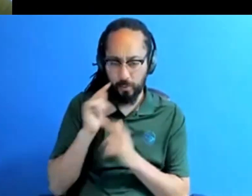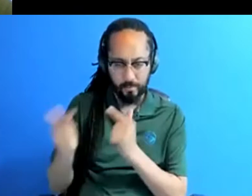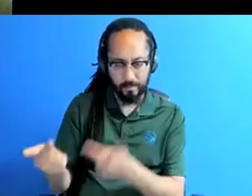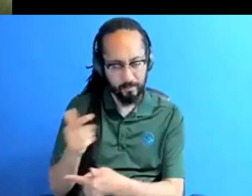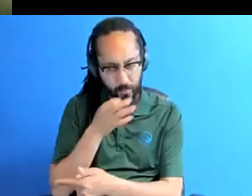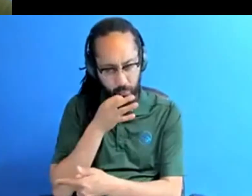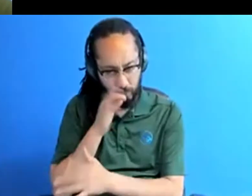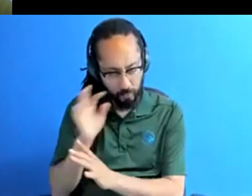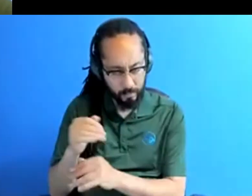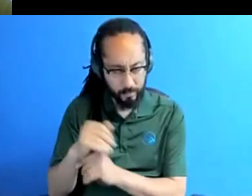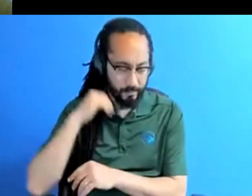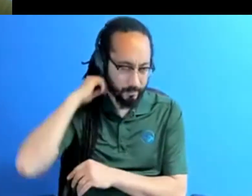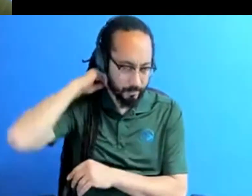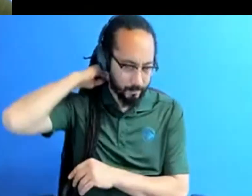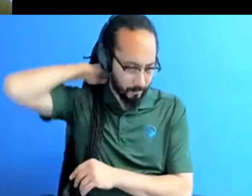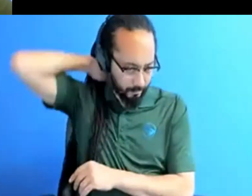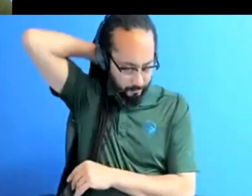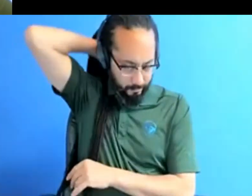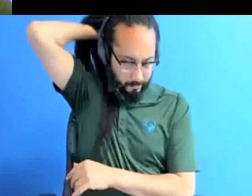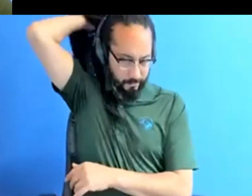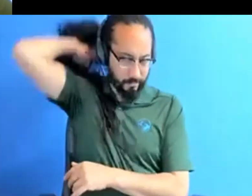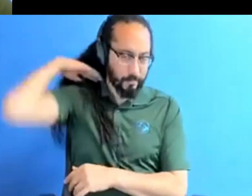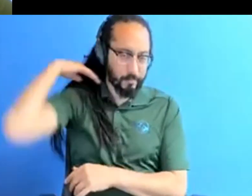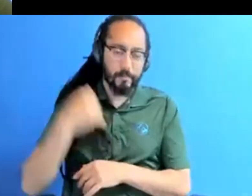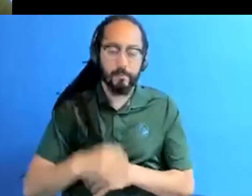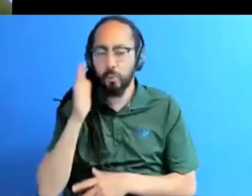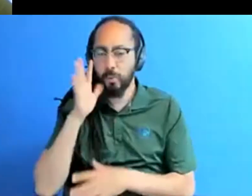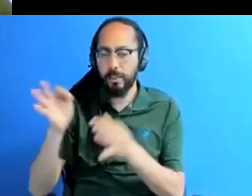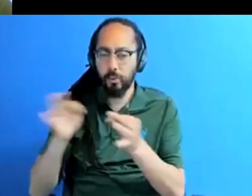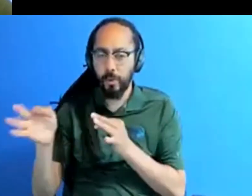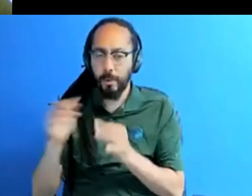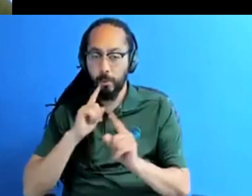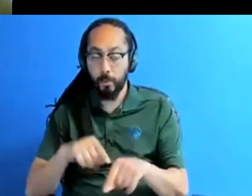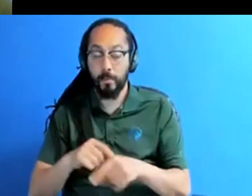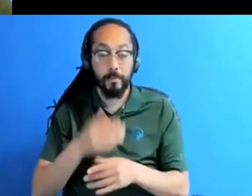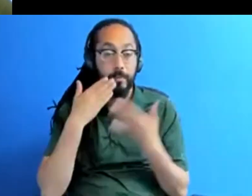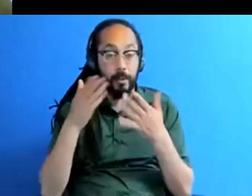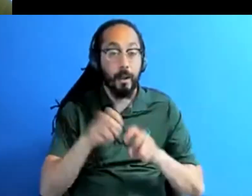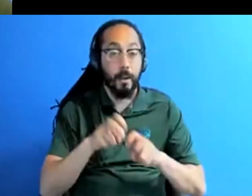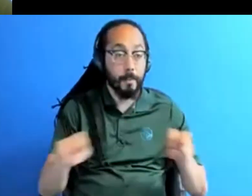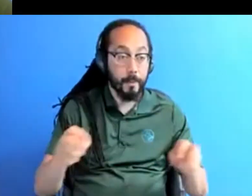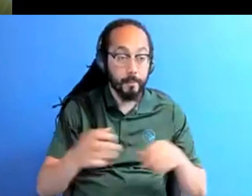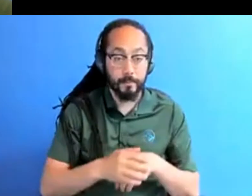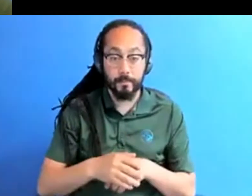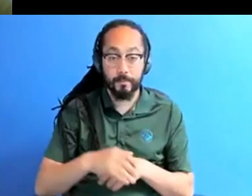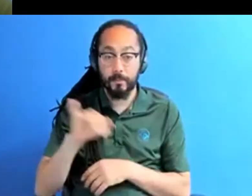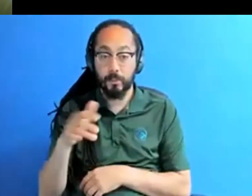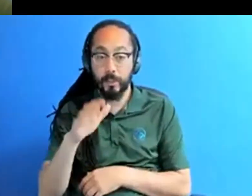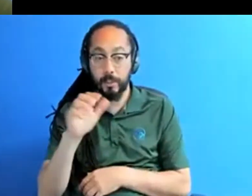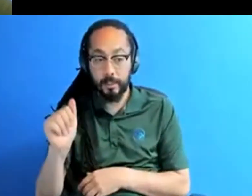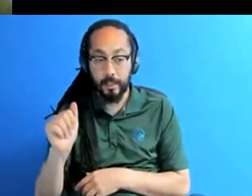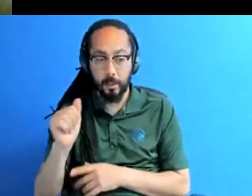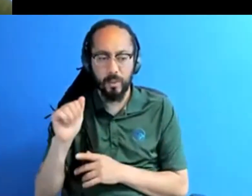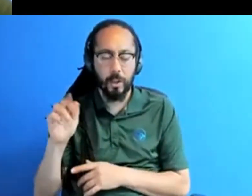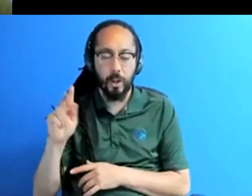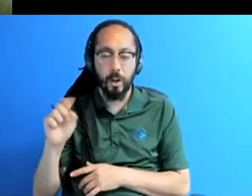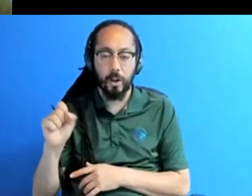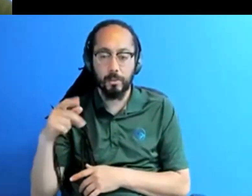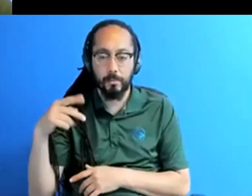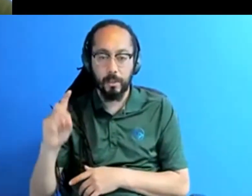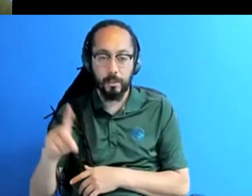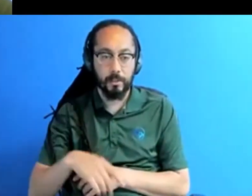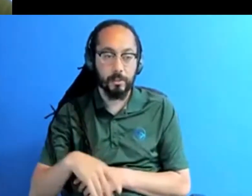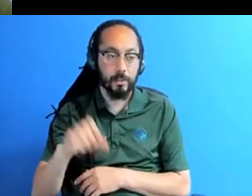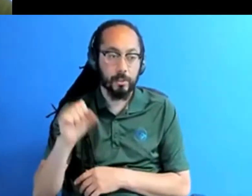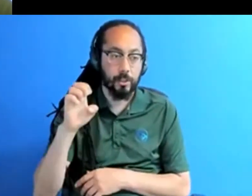the report. I would love to thank all of our panelists and partners, from Jessa Aguilo at ArtsPond to Sean Lee